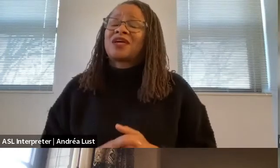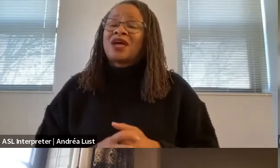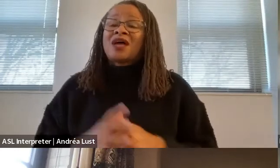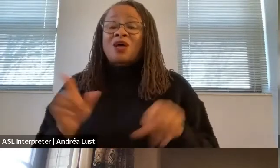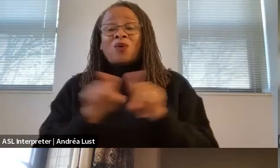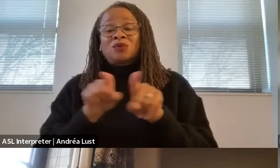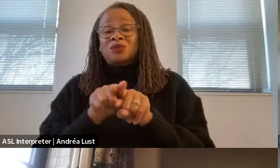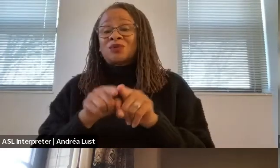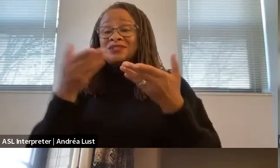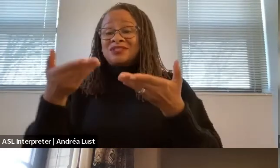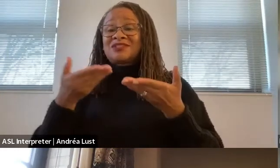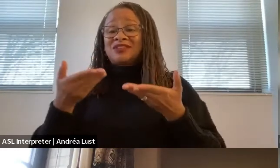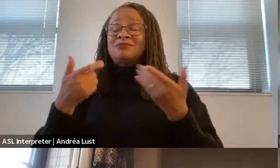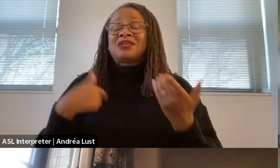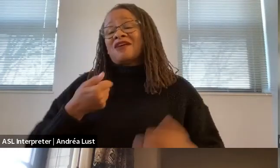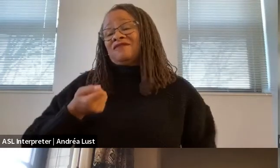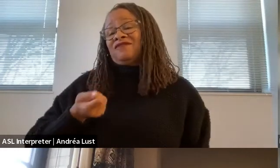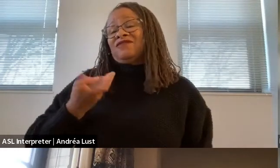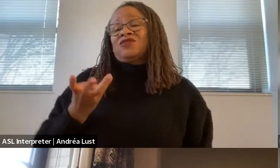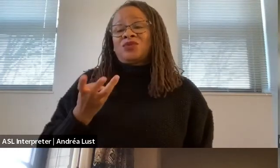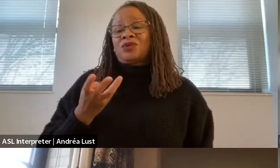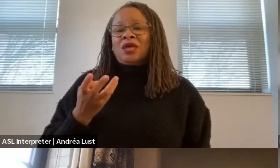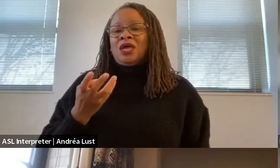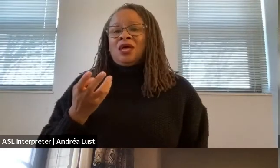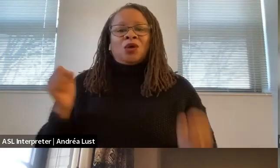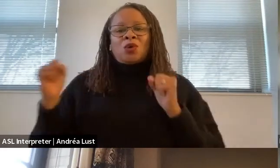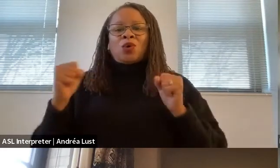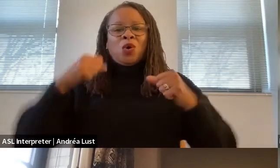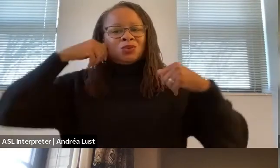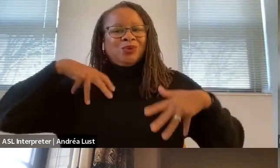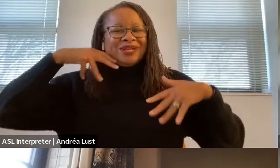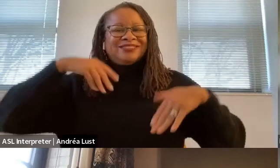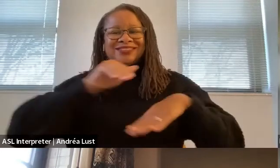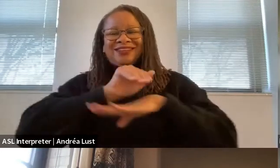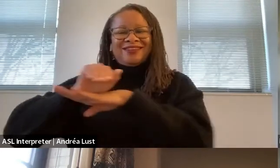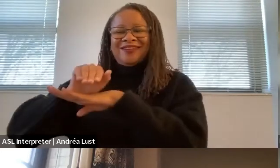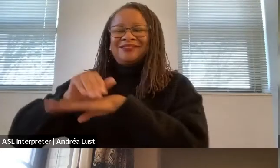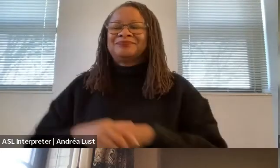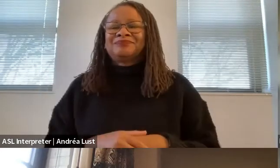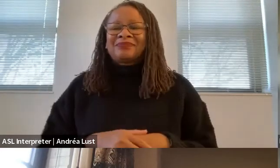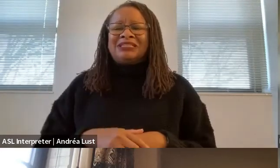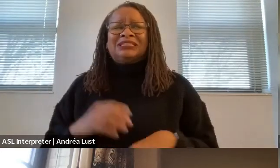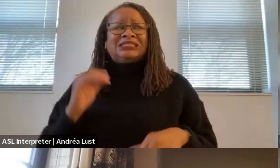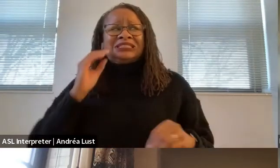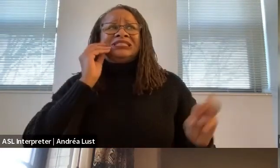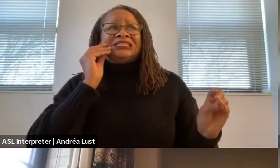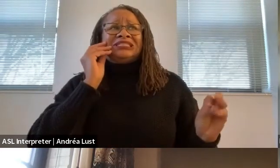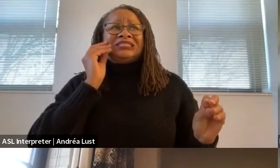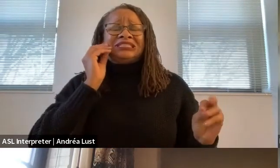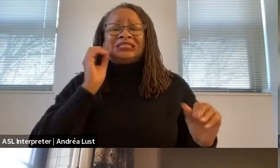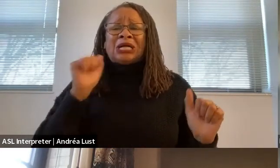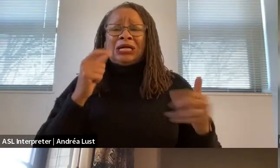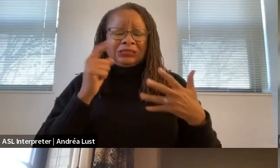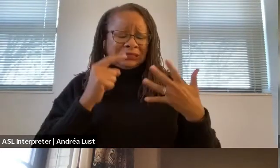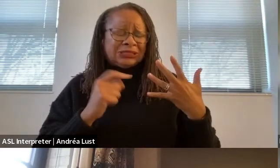it just gave me a few cold sweats at night. It was like, you know, like all this